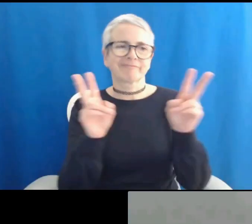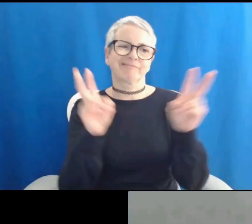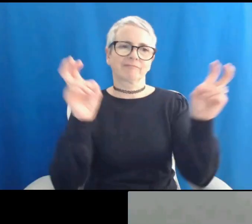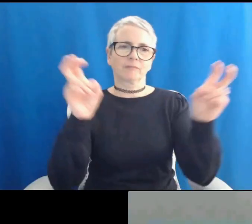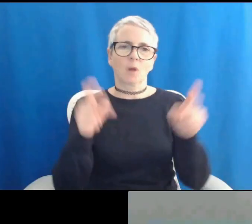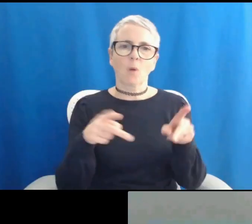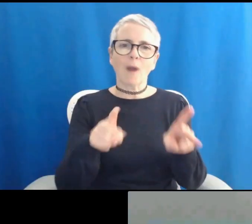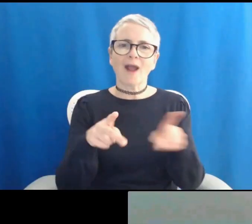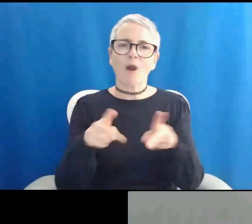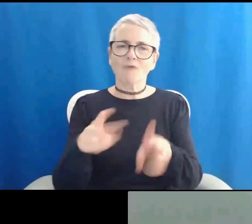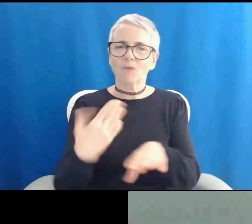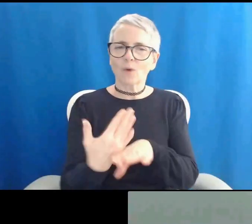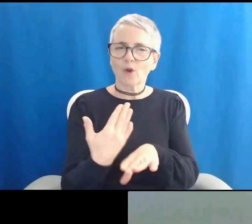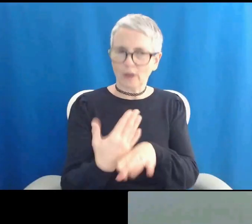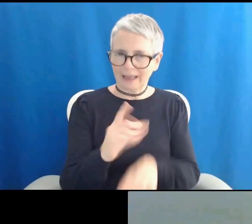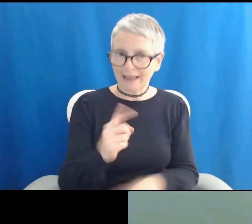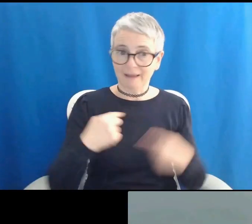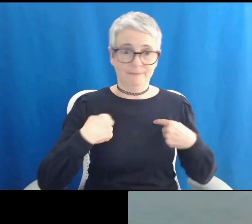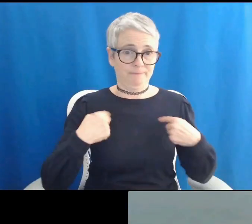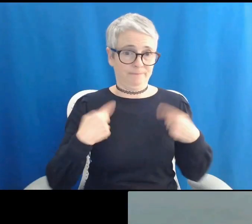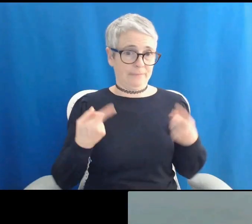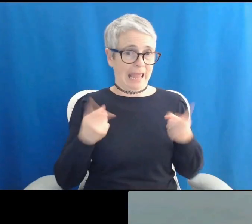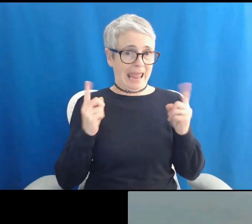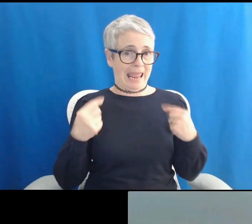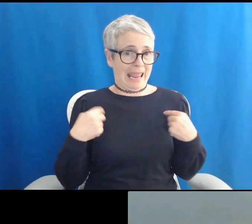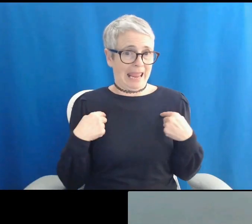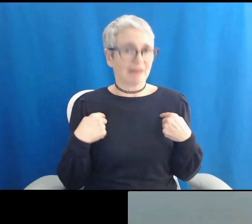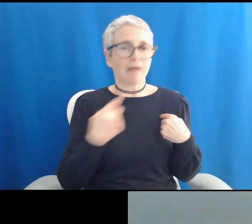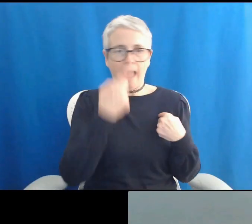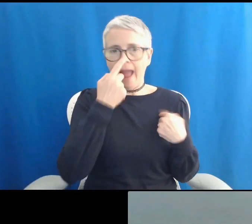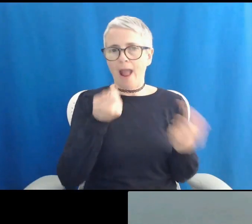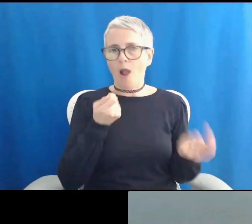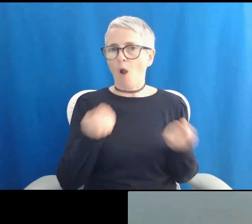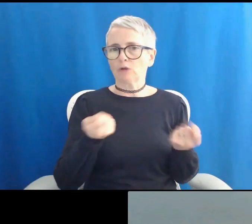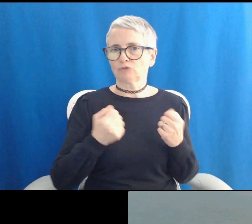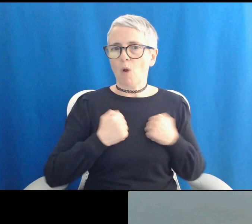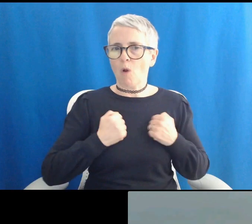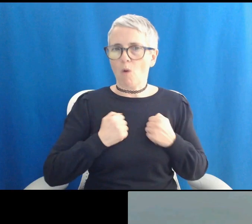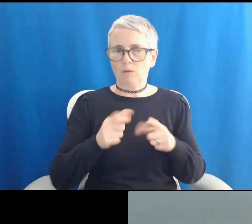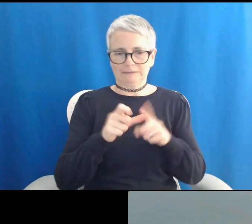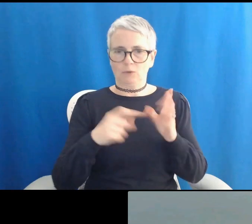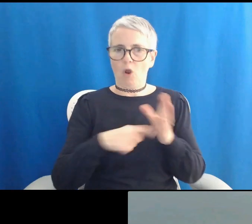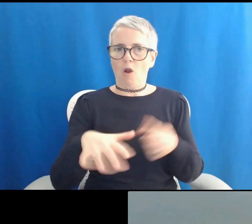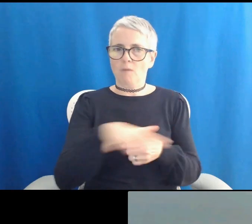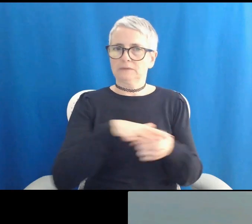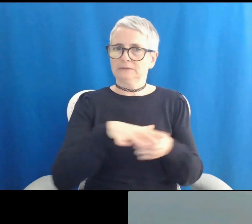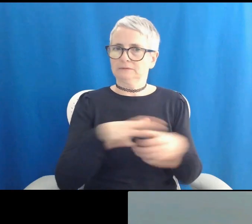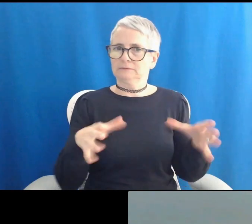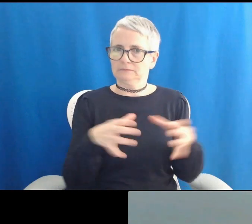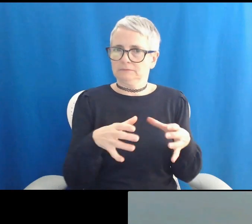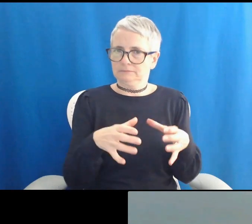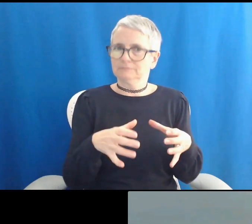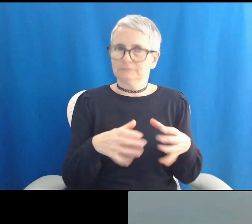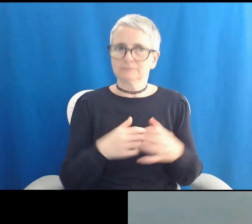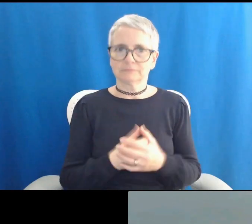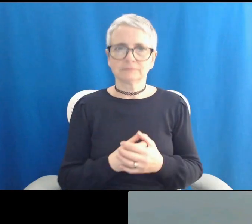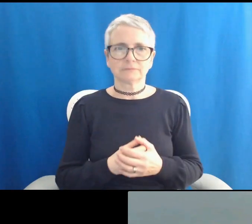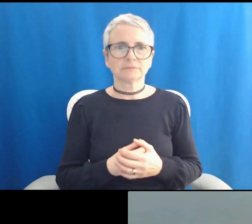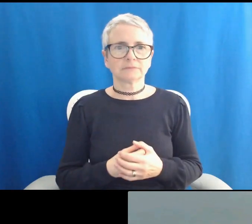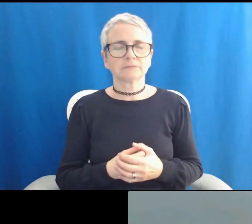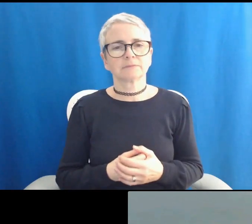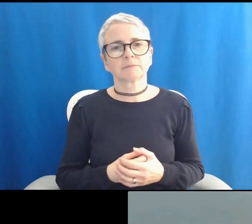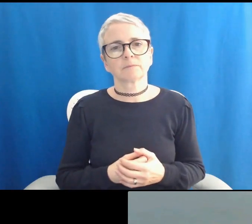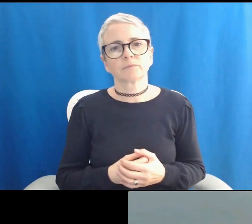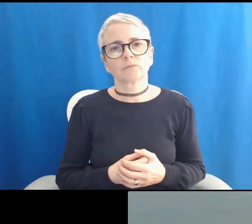I actually had more control over that area, how staff in my department were working.